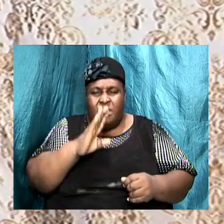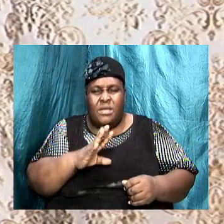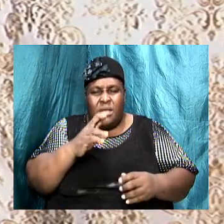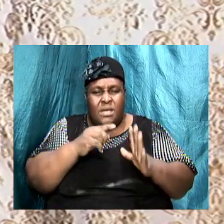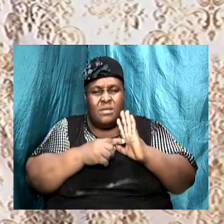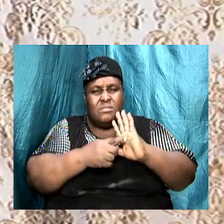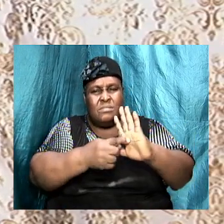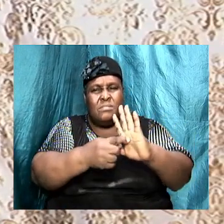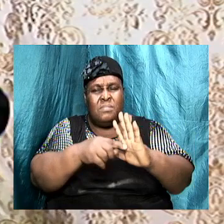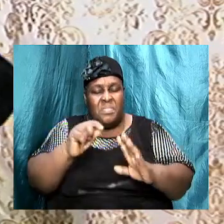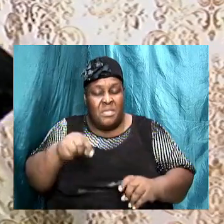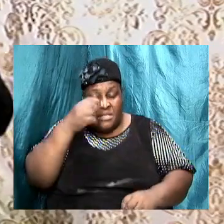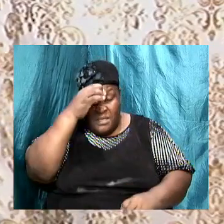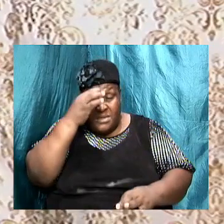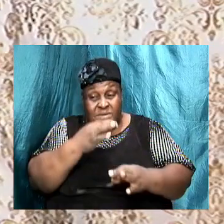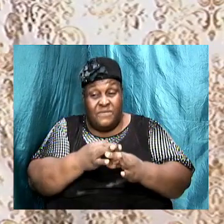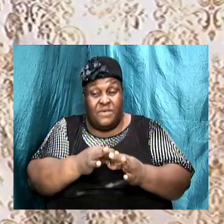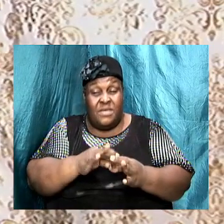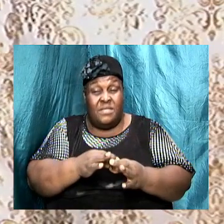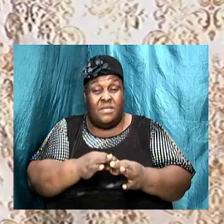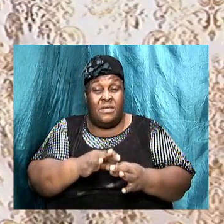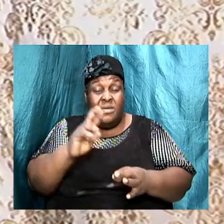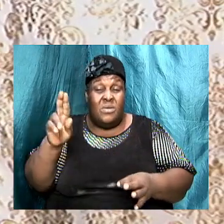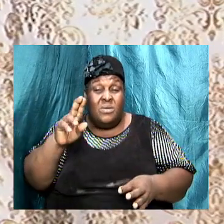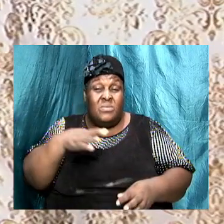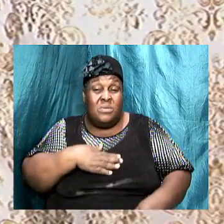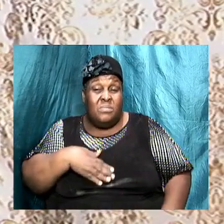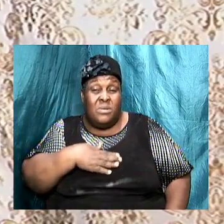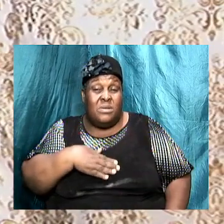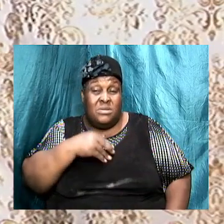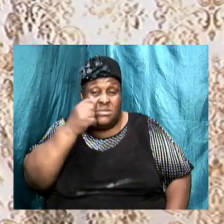This faith that we use to please him